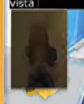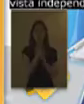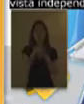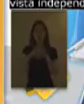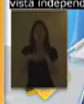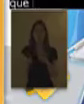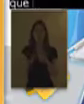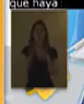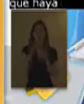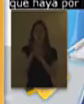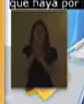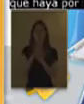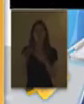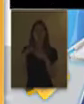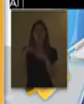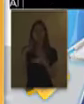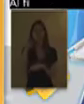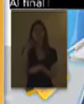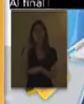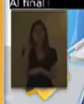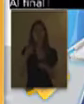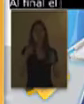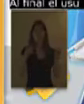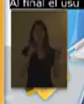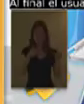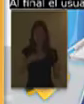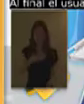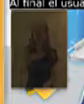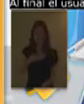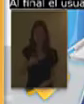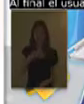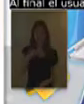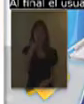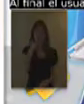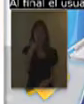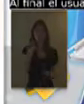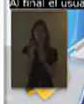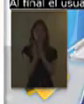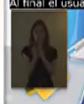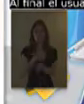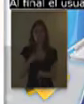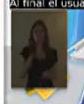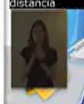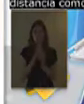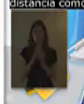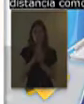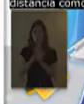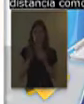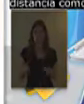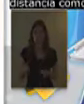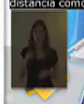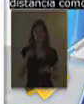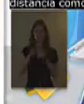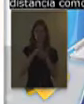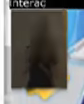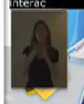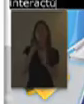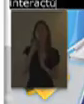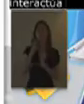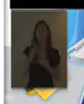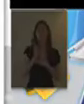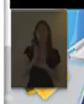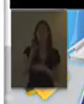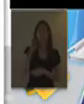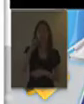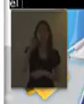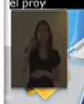technology that's behind this, because the user basically sees the TV and the remote control, and that's the most important thing. So the project that I